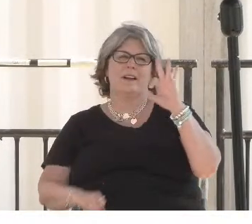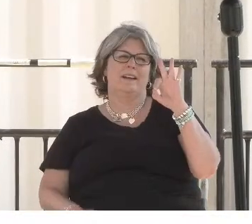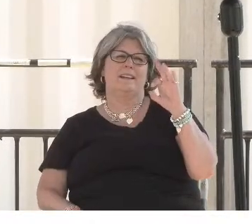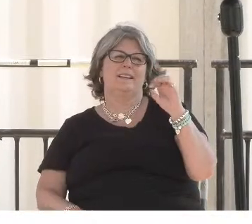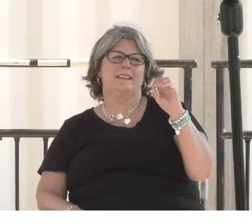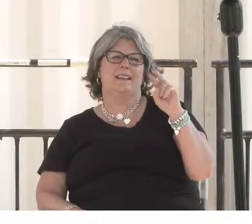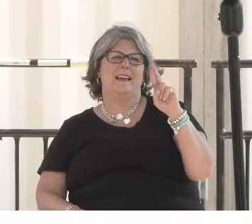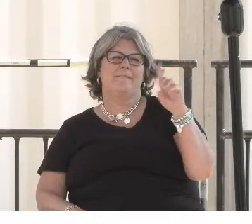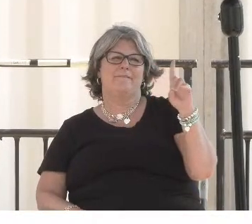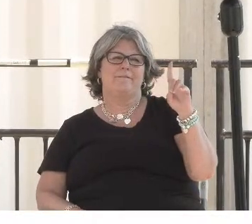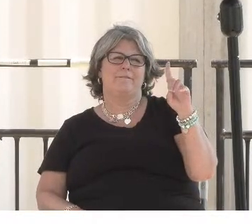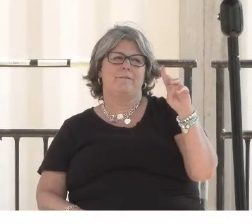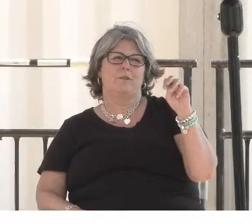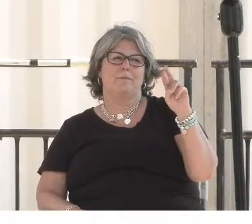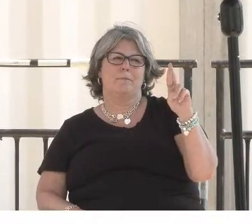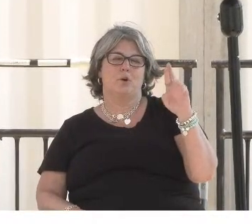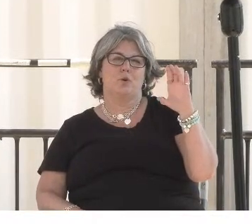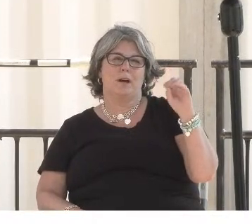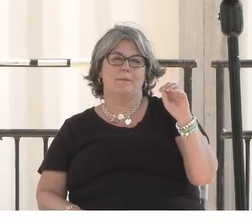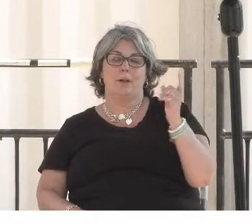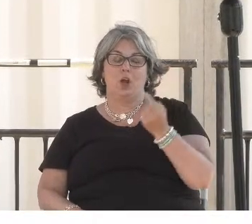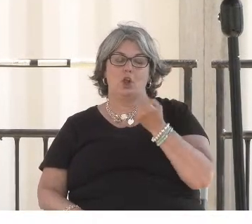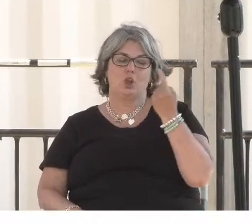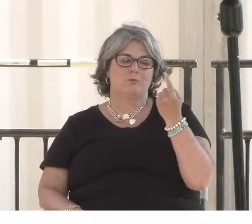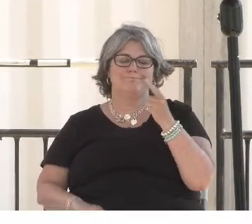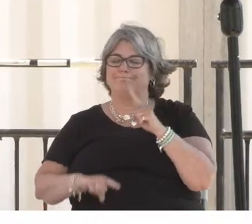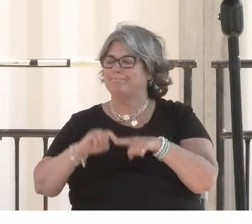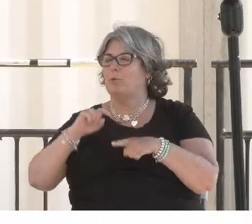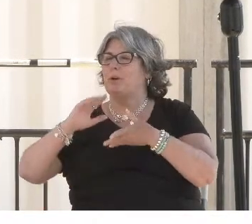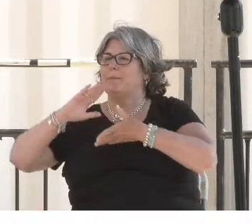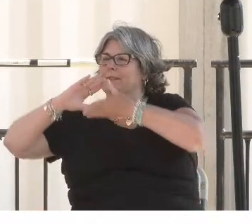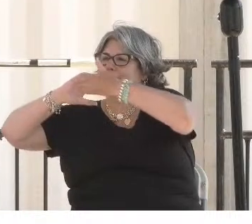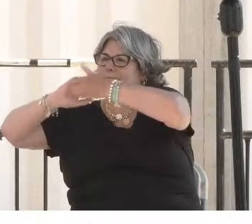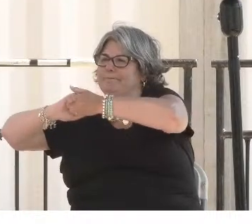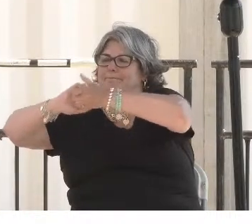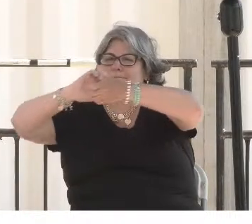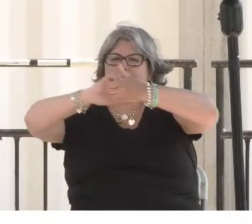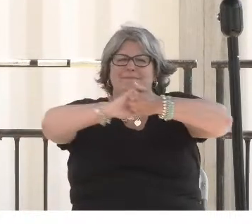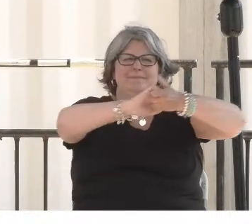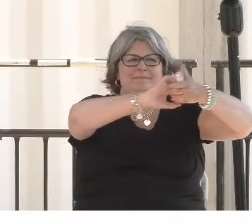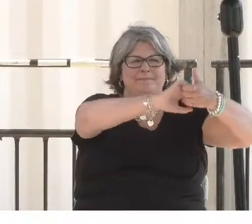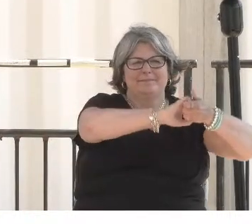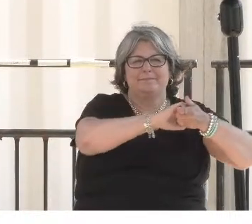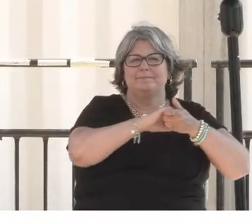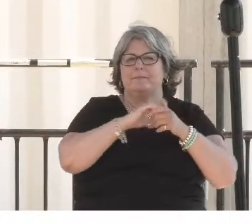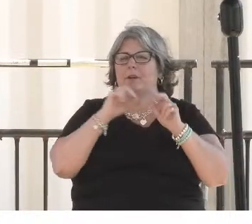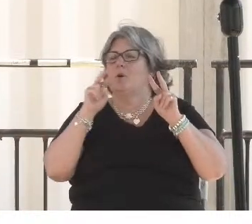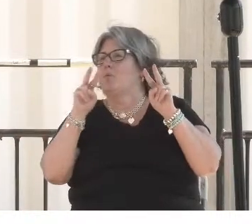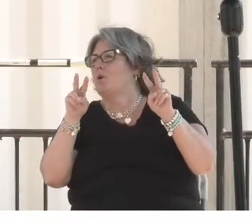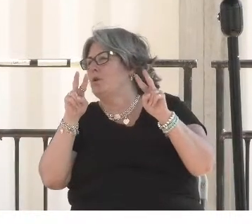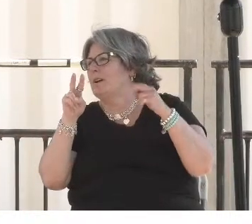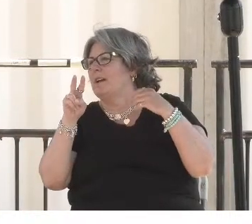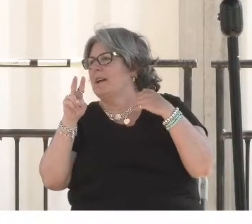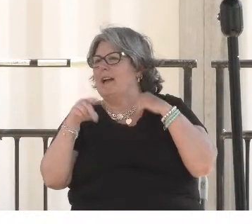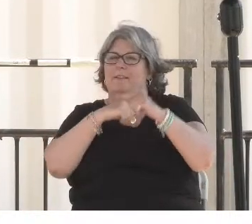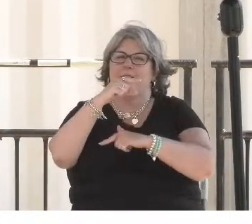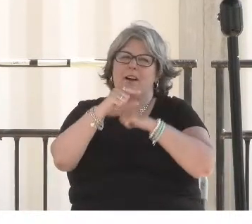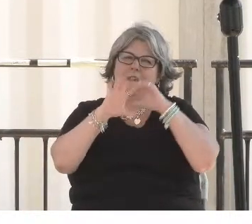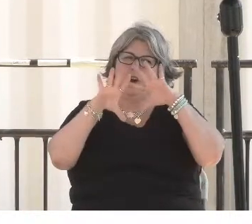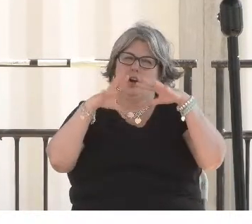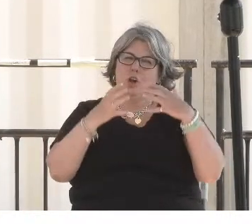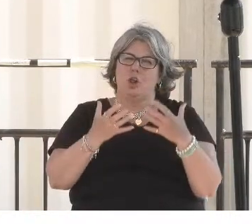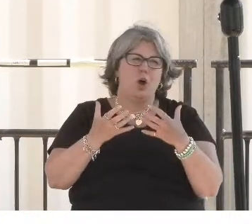we understand that we can't do this alone. We need partners to be successful. We're looking to have our global volume to